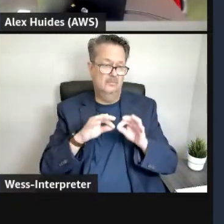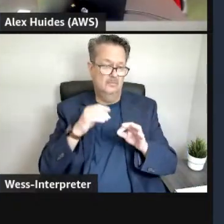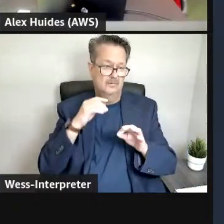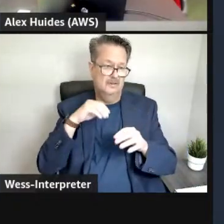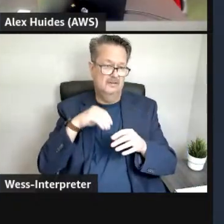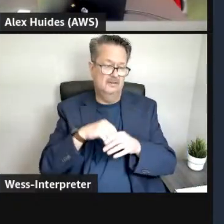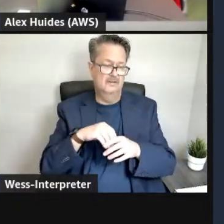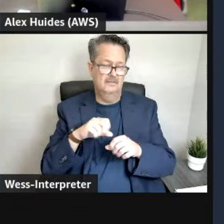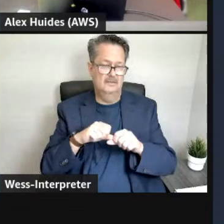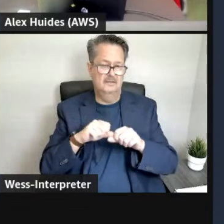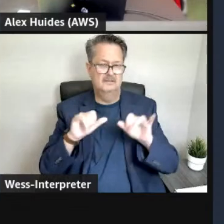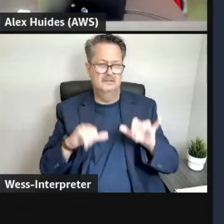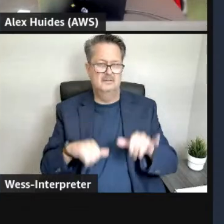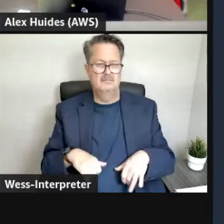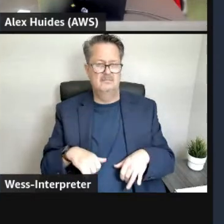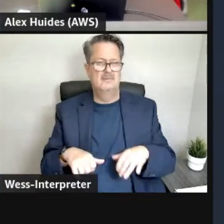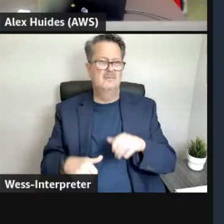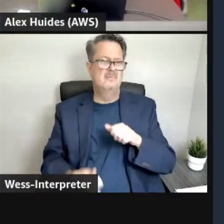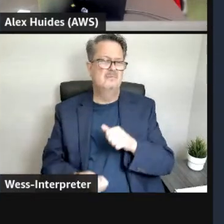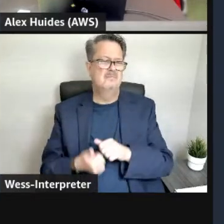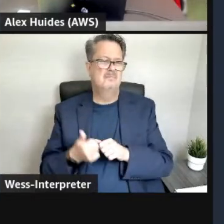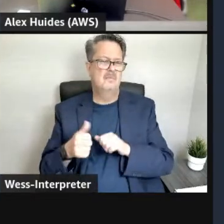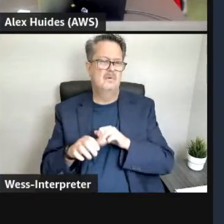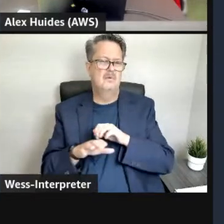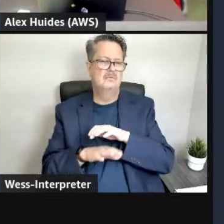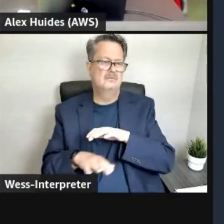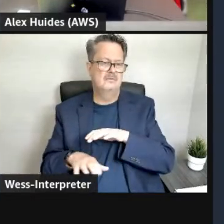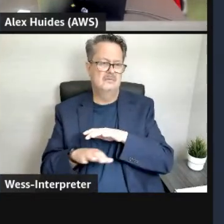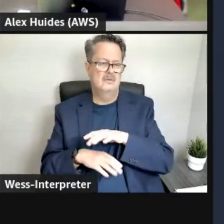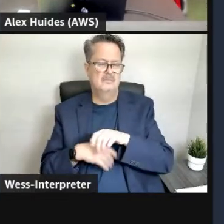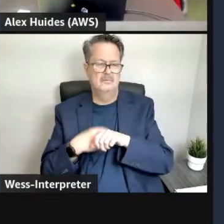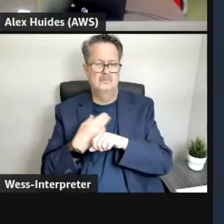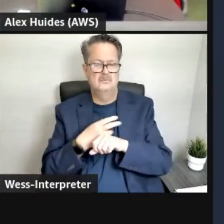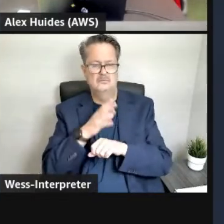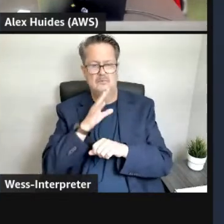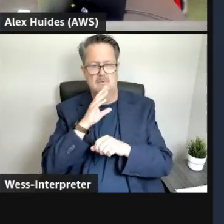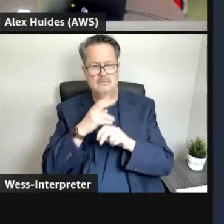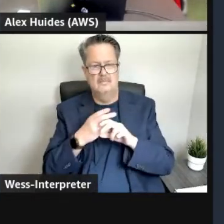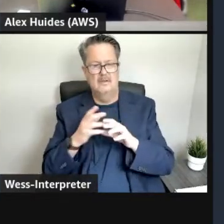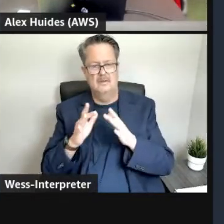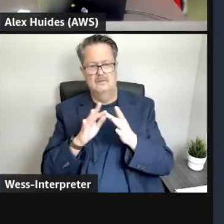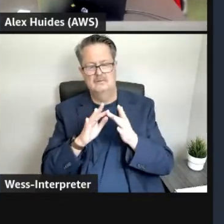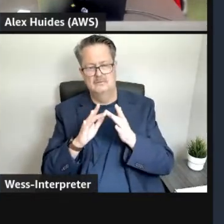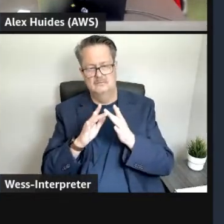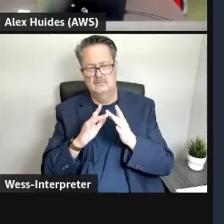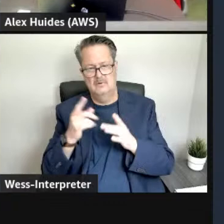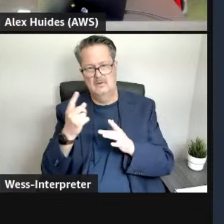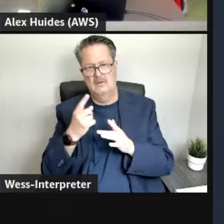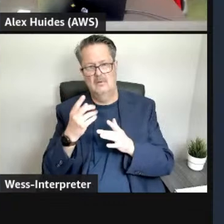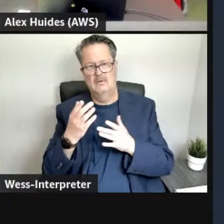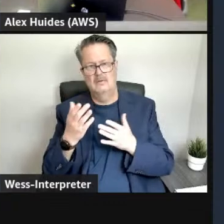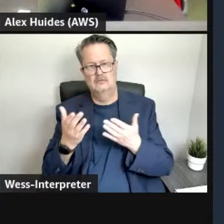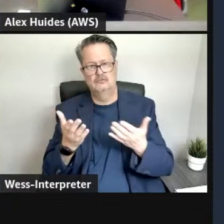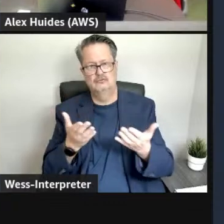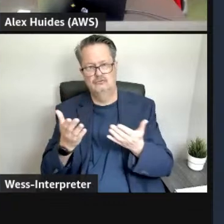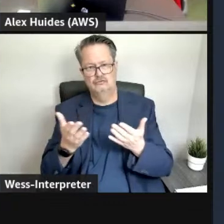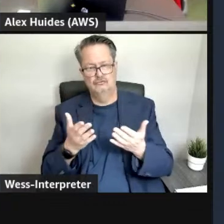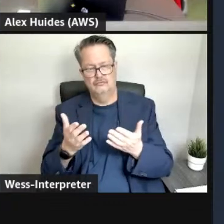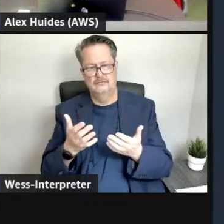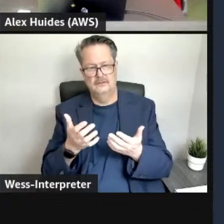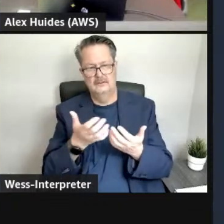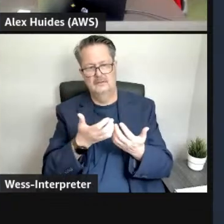So let's review the most common use cases. We talked about networking, and obviously service meshes offer you an